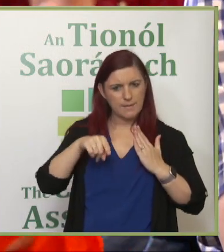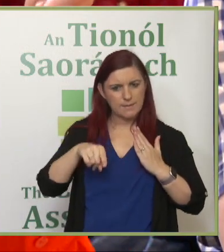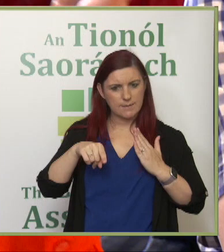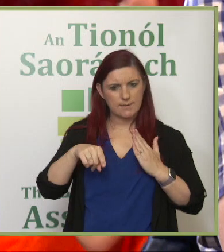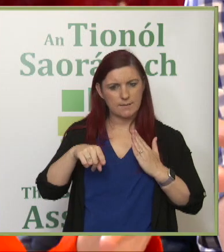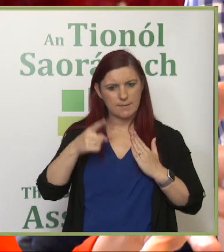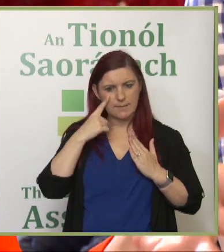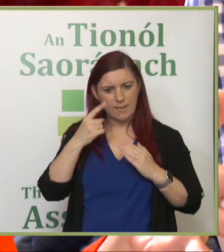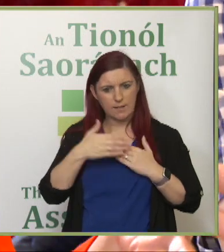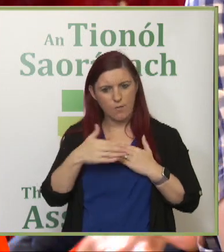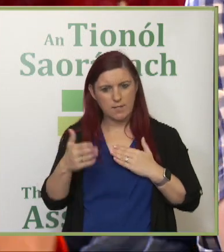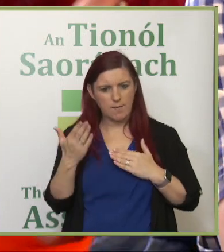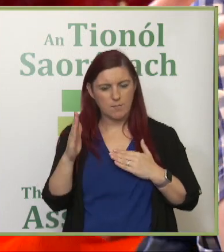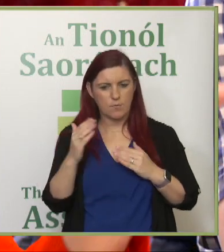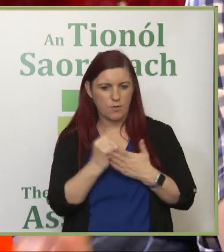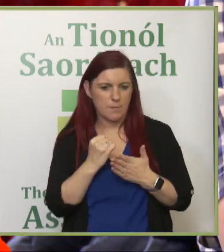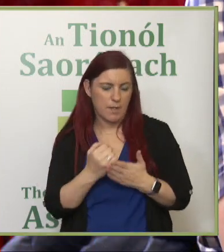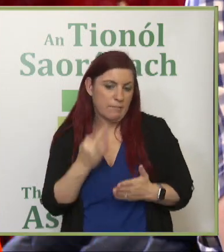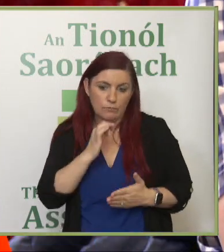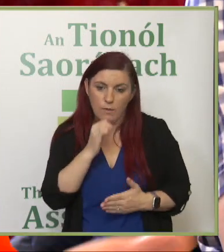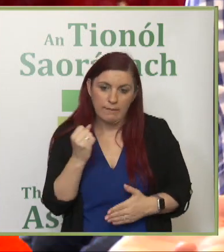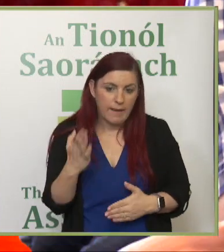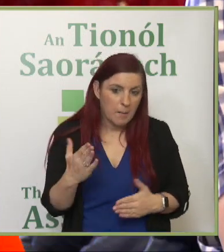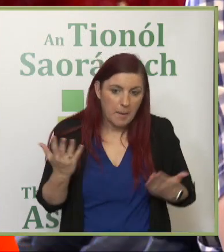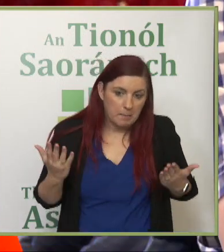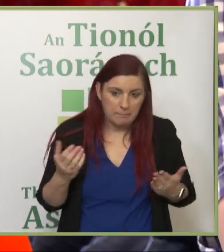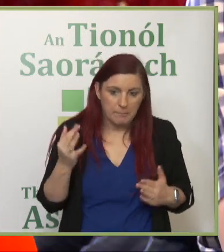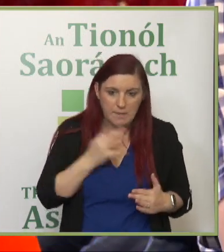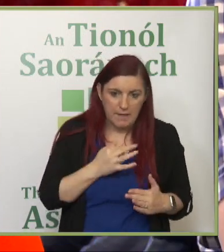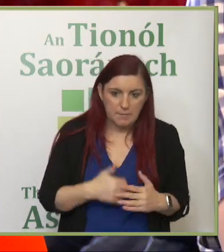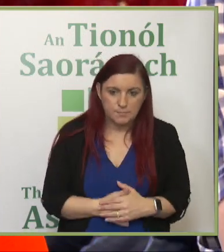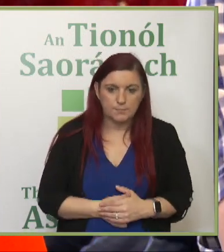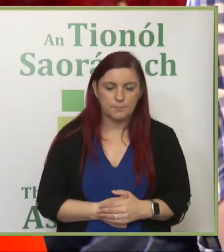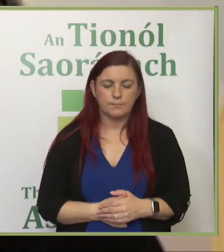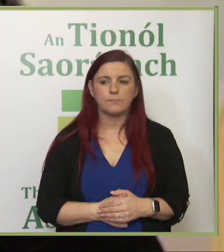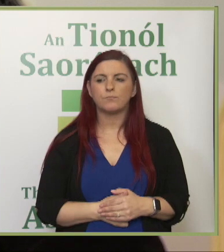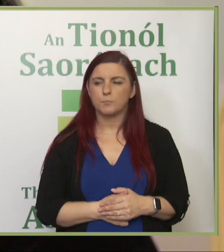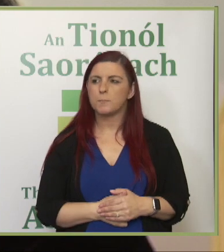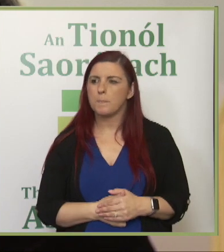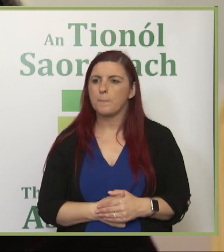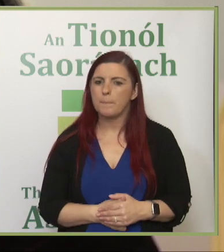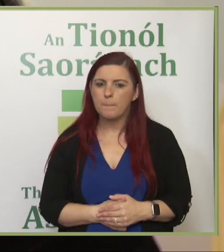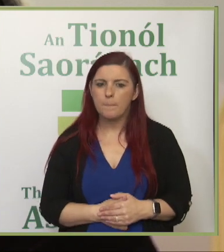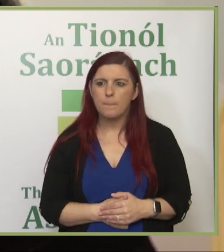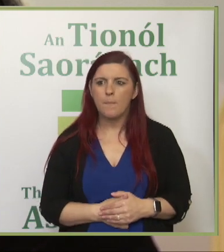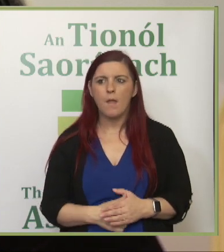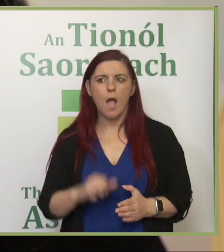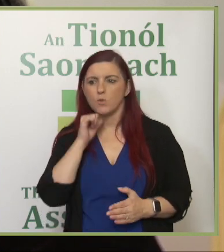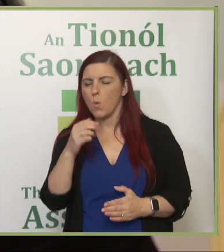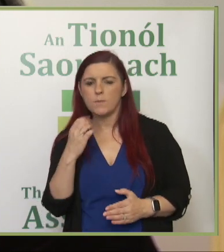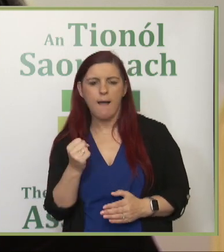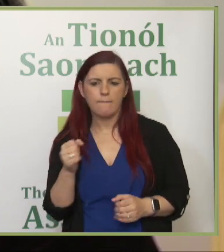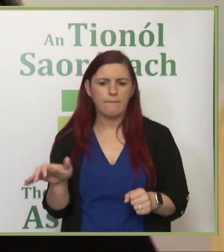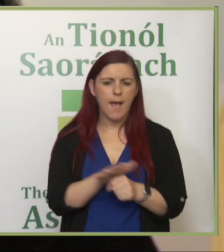of the presentation and the study. But if the data isn't there, that's fine. Well, I don't have absolute data now, but